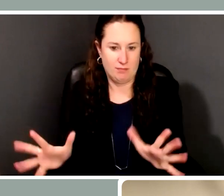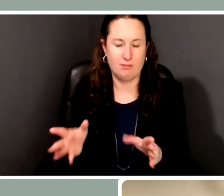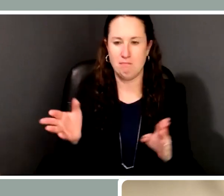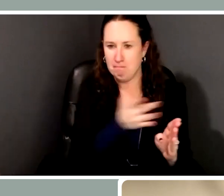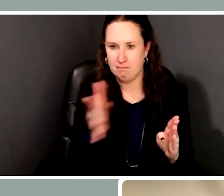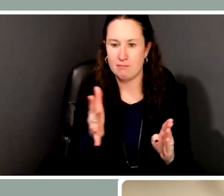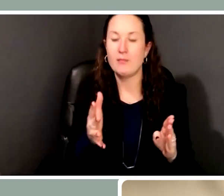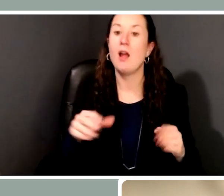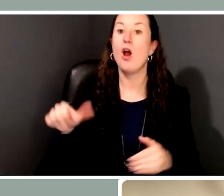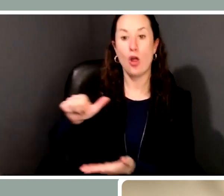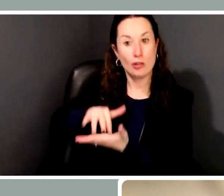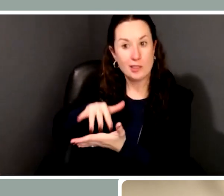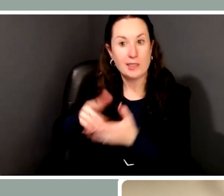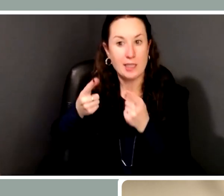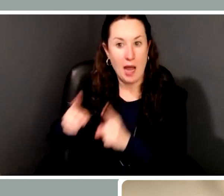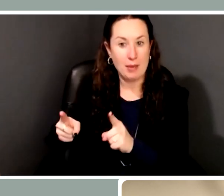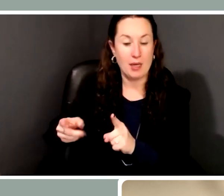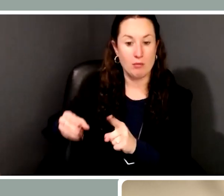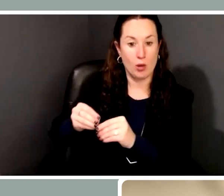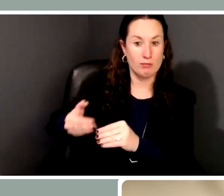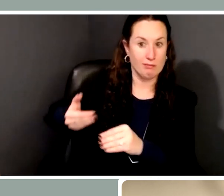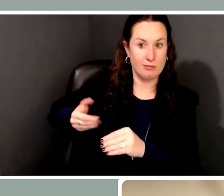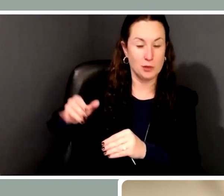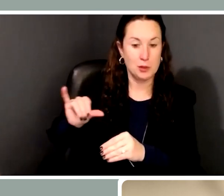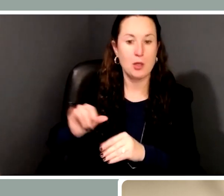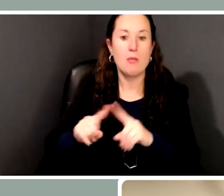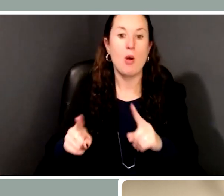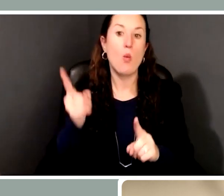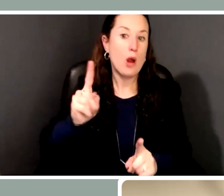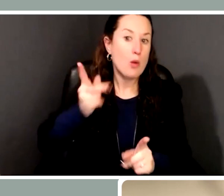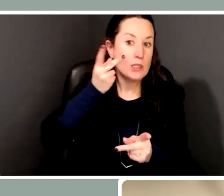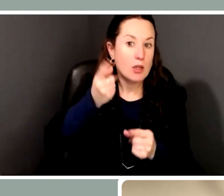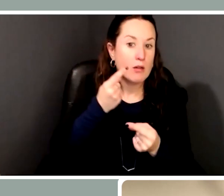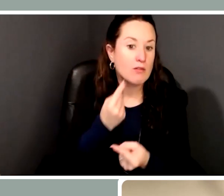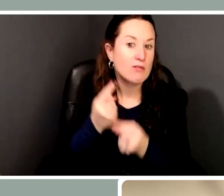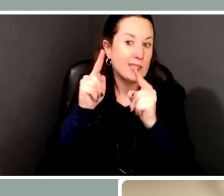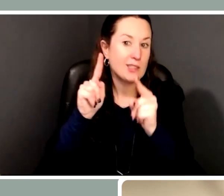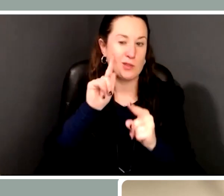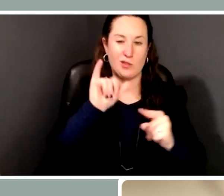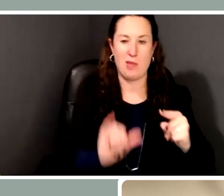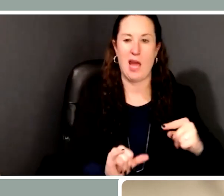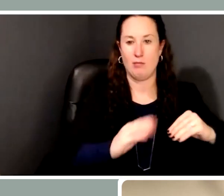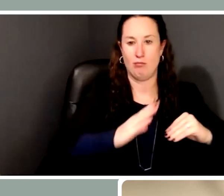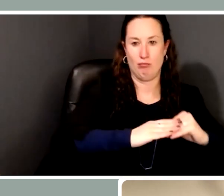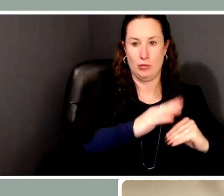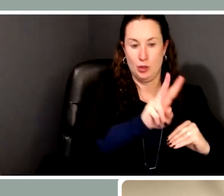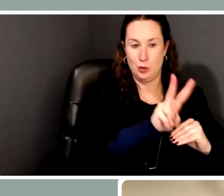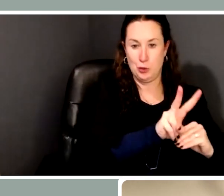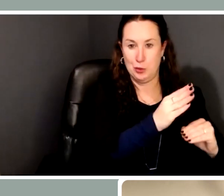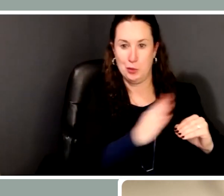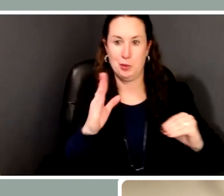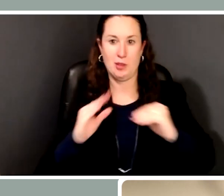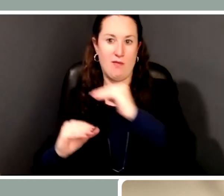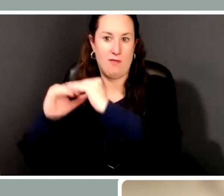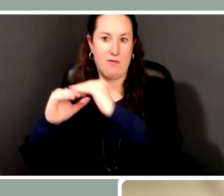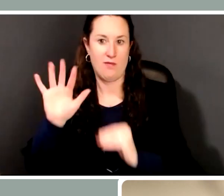but the place where it was shown to be effective was in that particular setting. And that's how the FDA approves